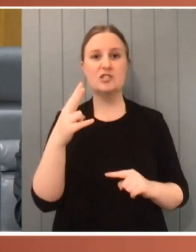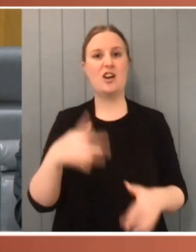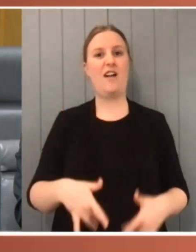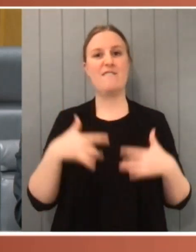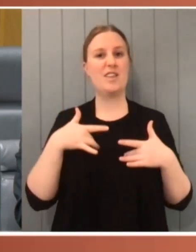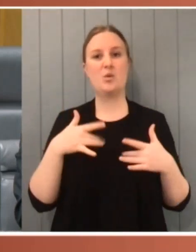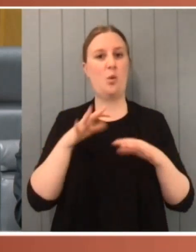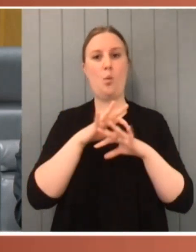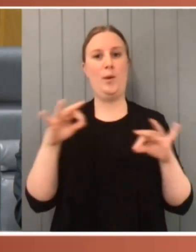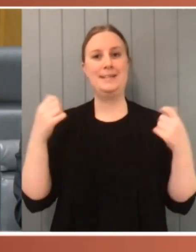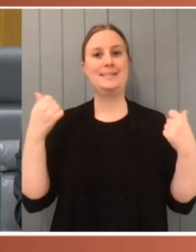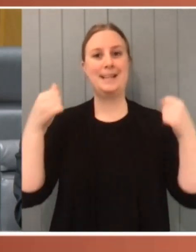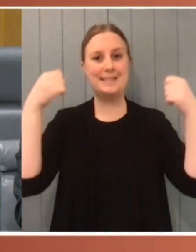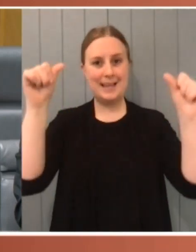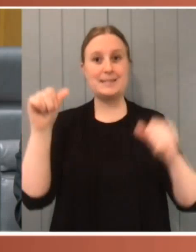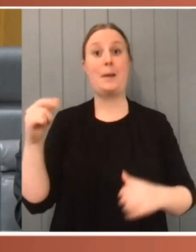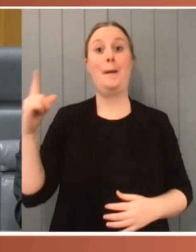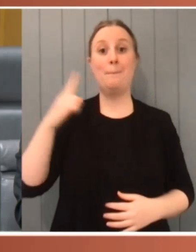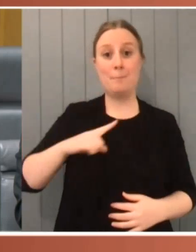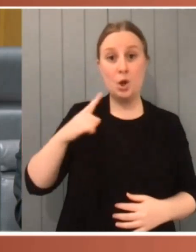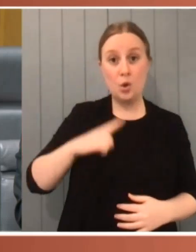said, it was always